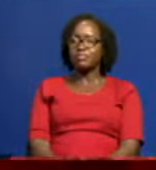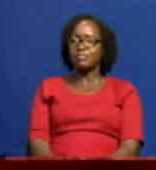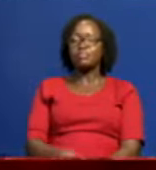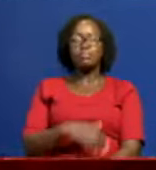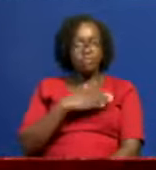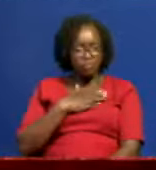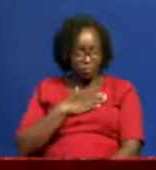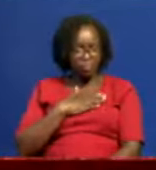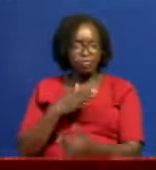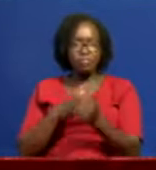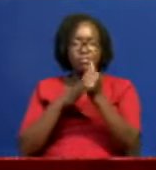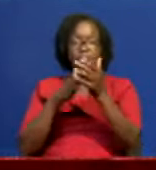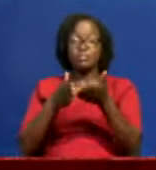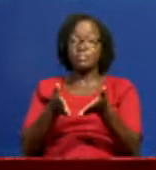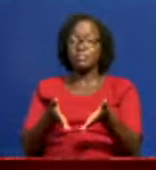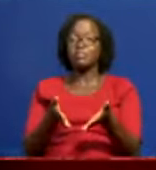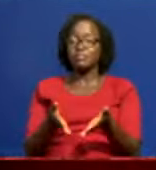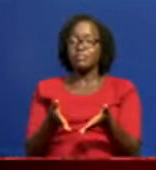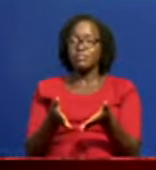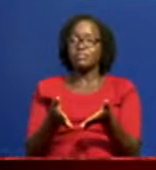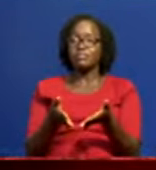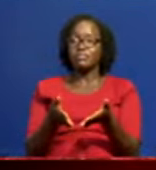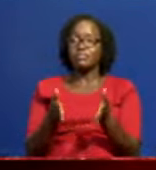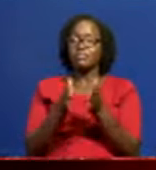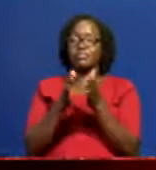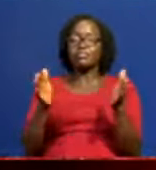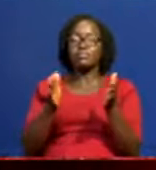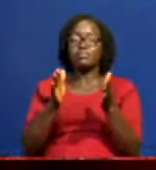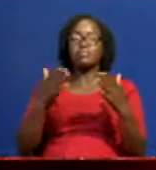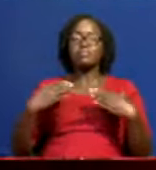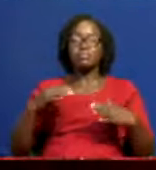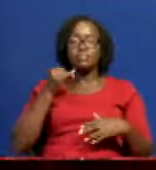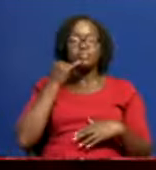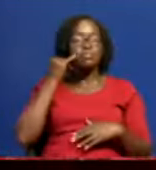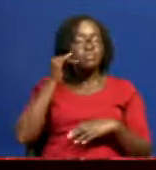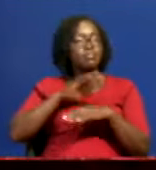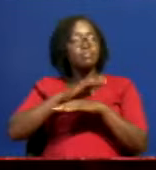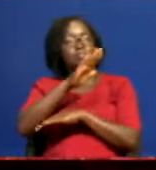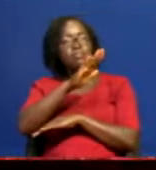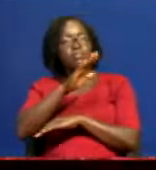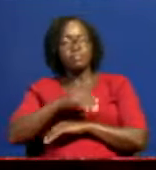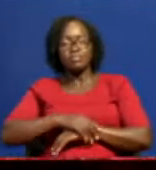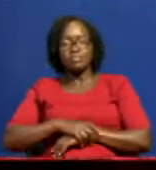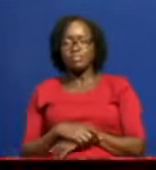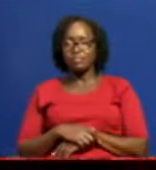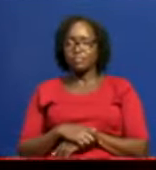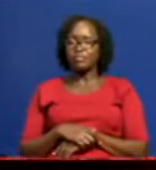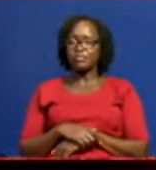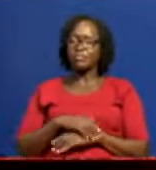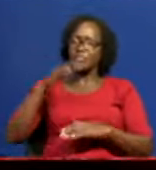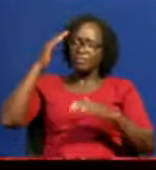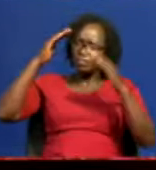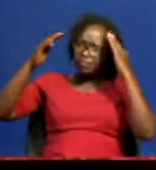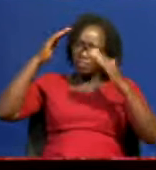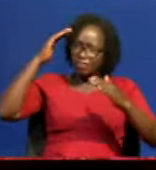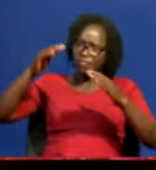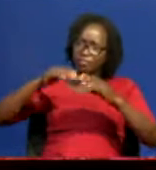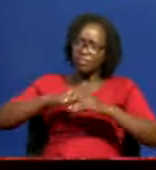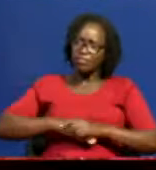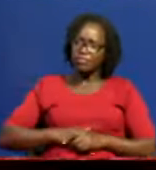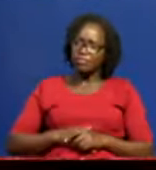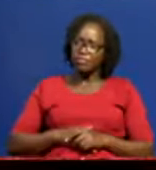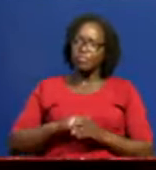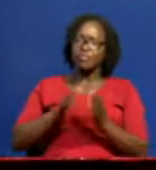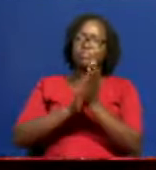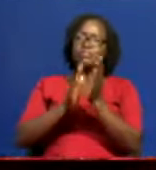Distinguished leaders who are present here, the great people of Nakuru, good evening. Hamjambo. Bwana